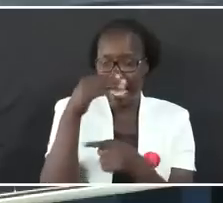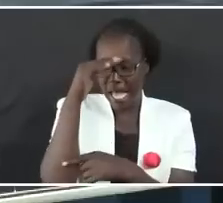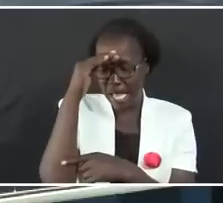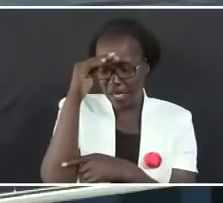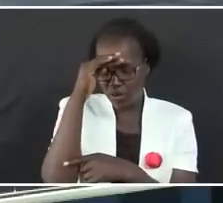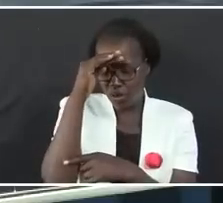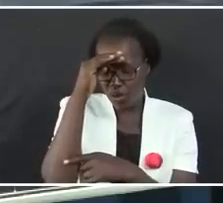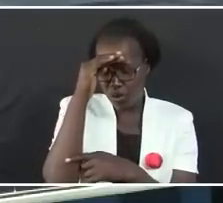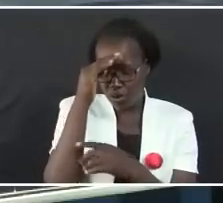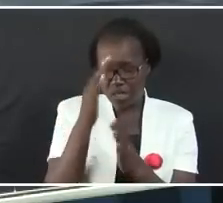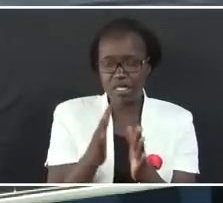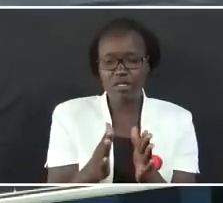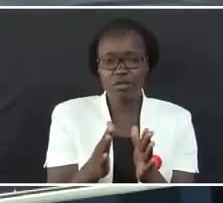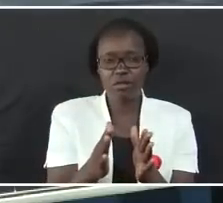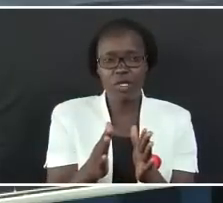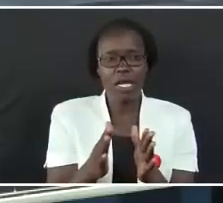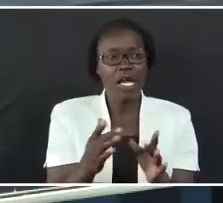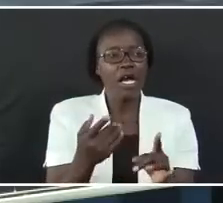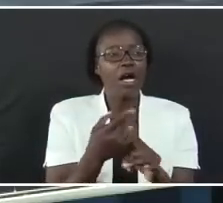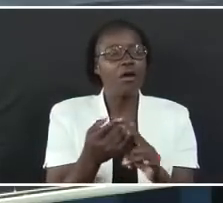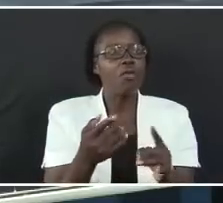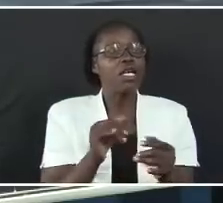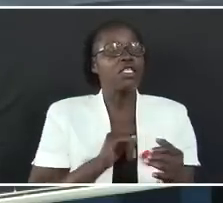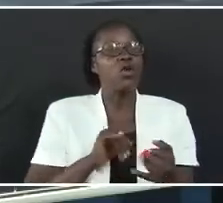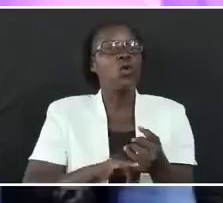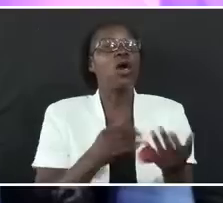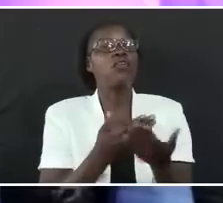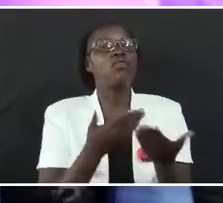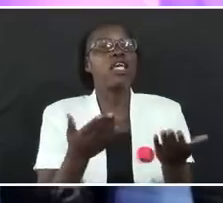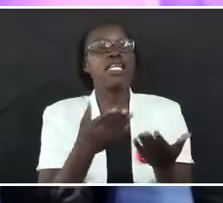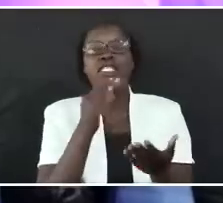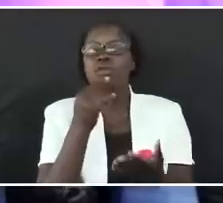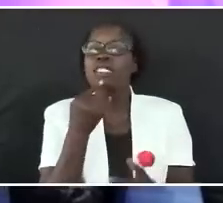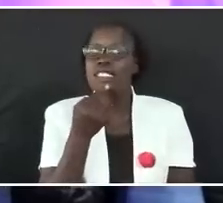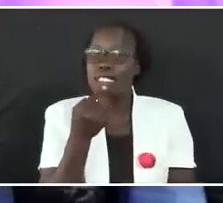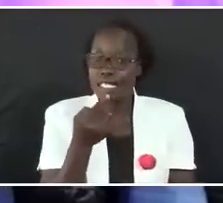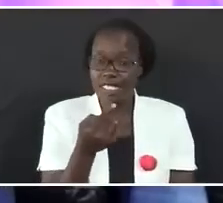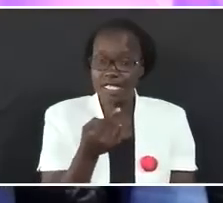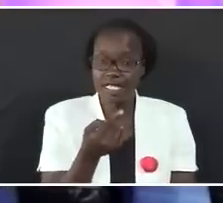alcoholism. But where is his wife? As he speaks, he says,